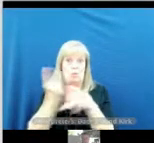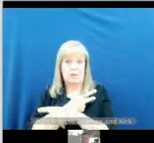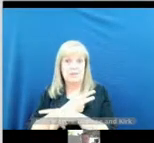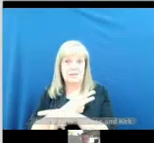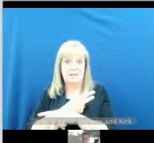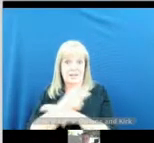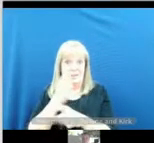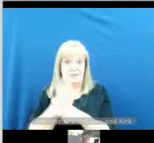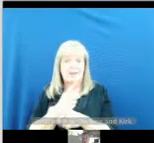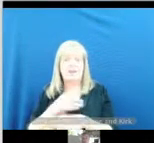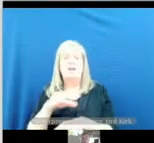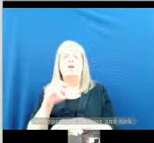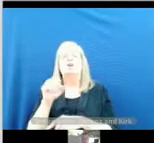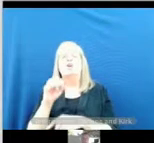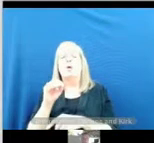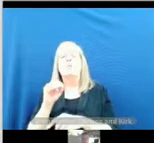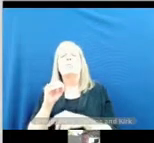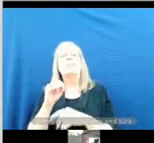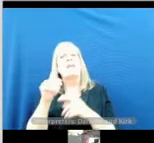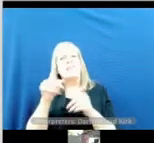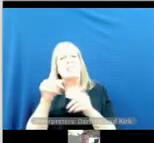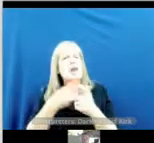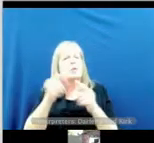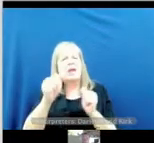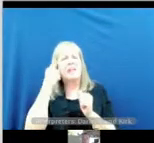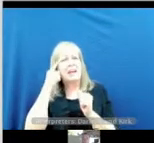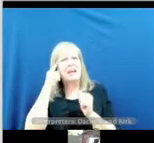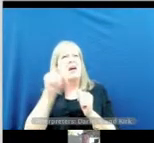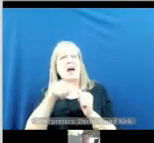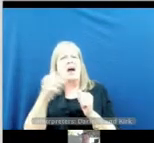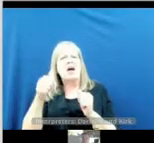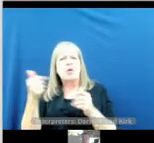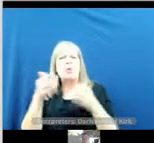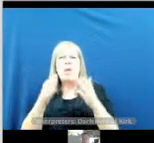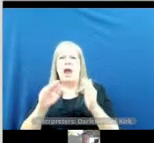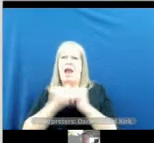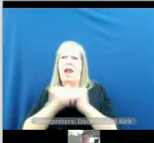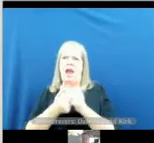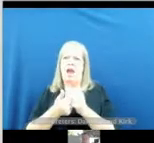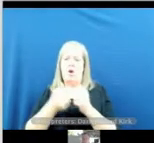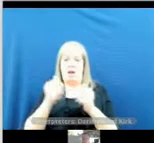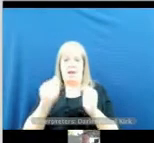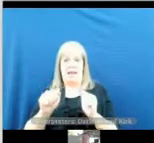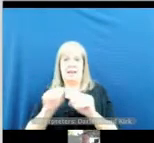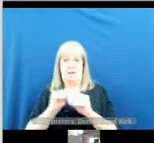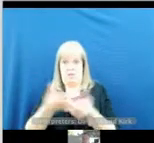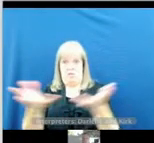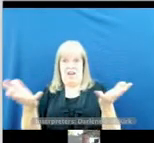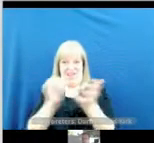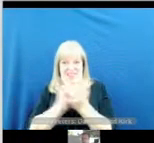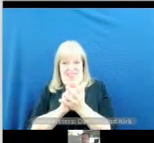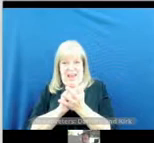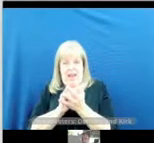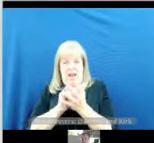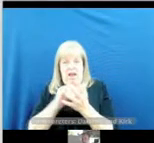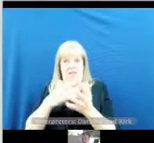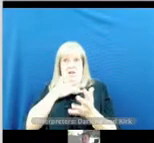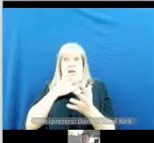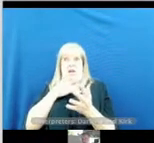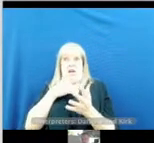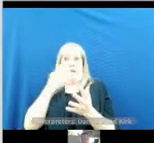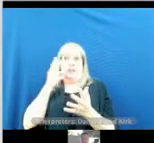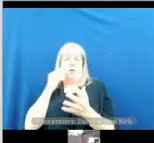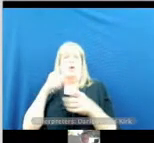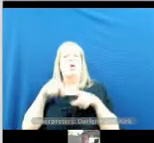So you want to think about ways then that incorporate this experience during your interpreting courses, right? So anytime you're going